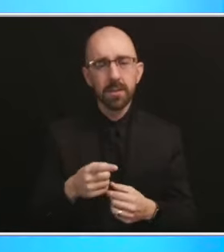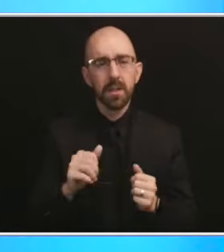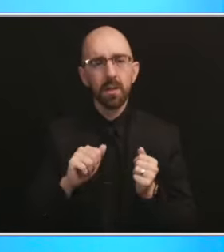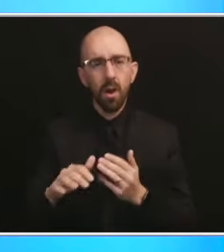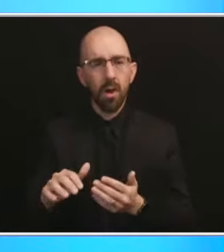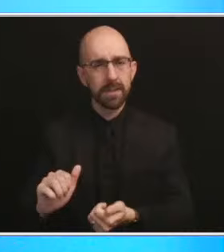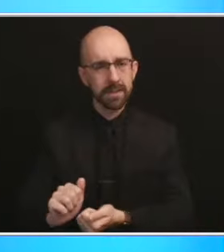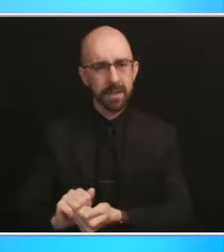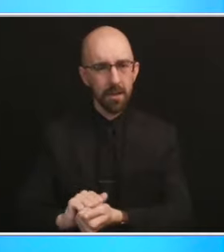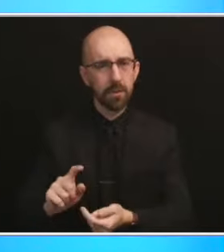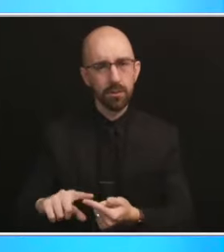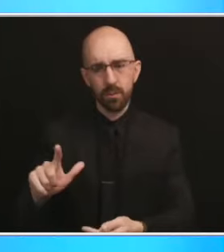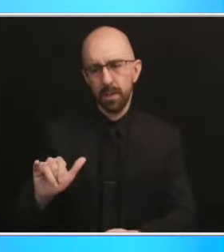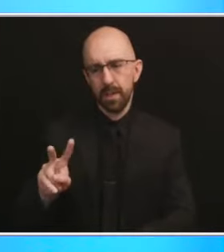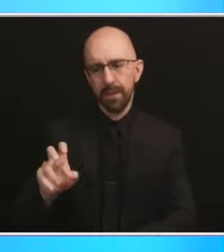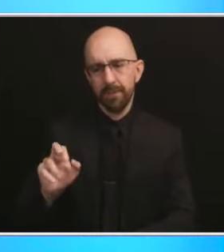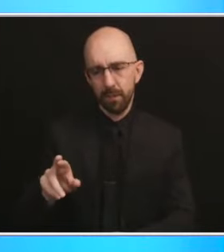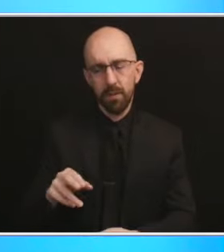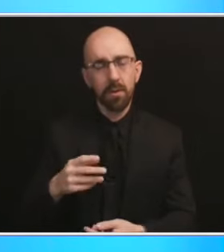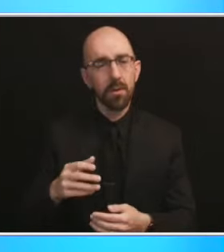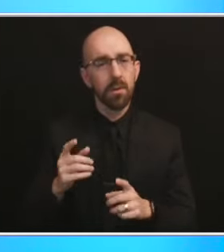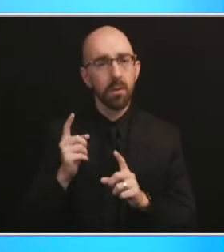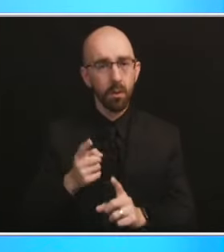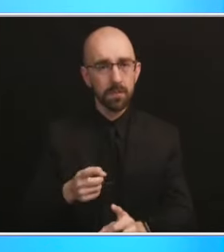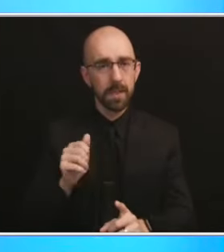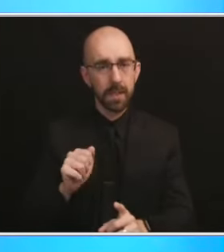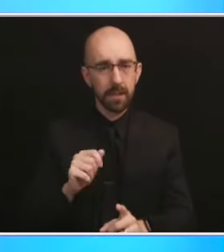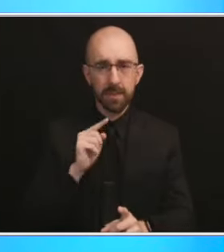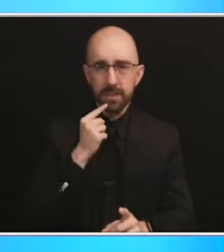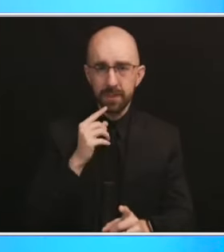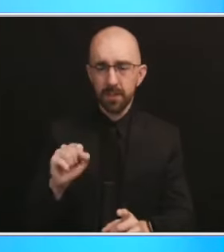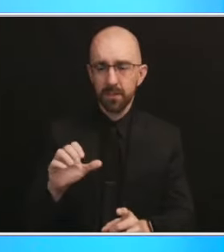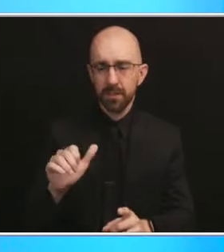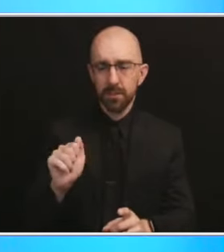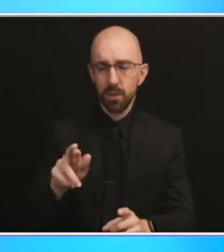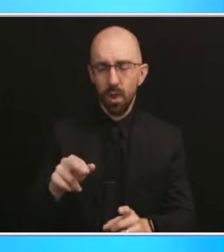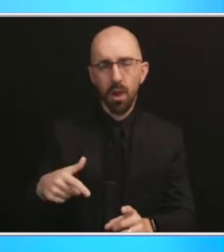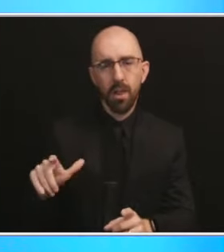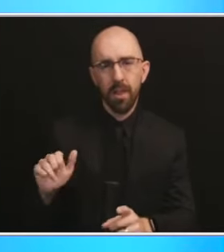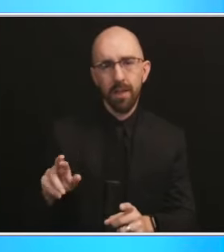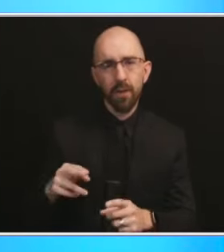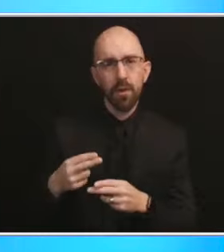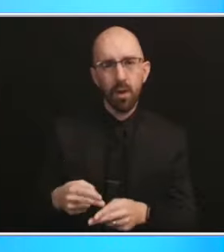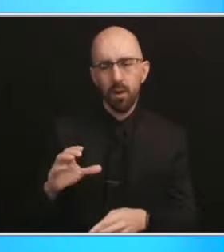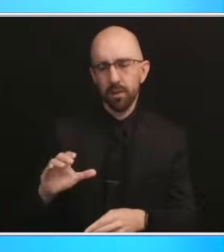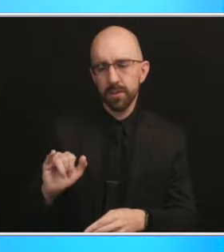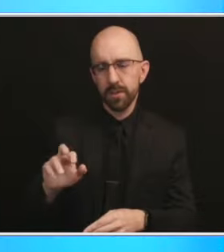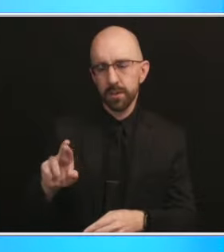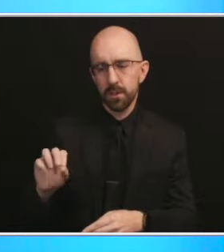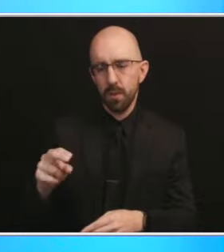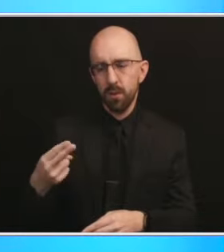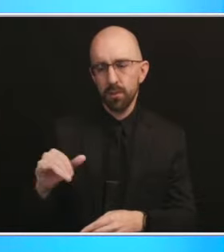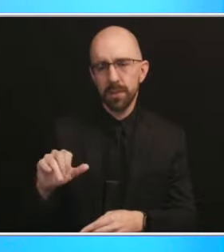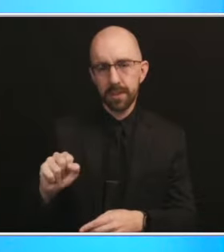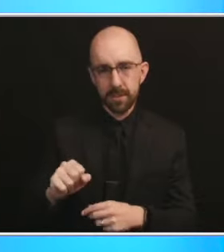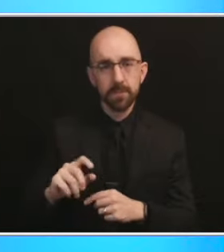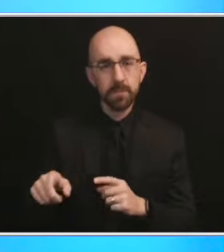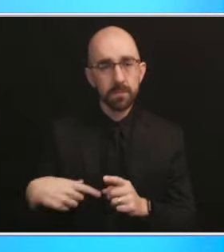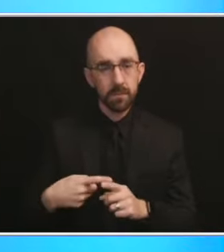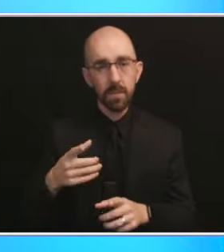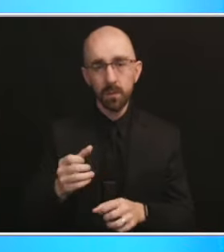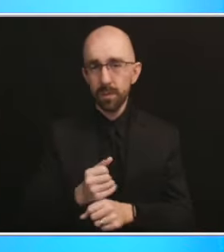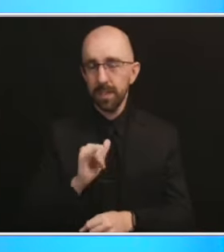the liver. And ultimately, you can get severe scarring of the liver that's called cirrhosis of the liver. And once you get this